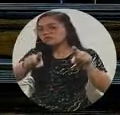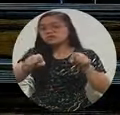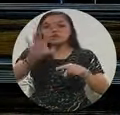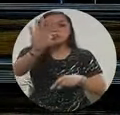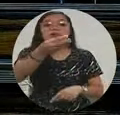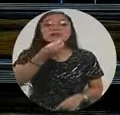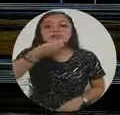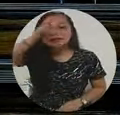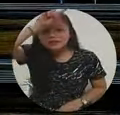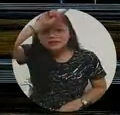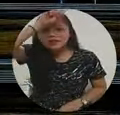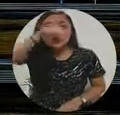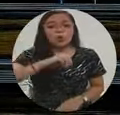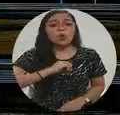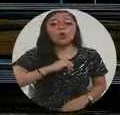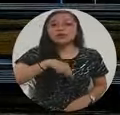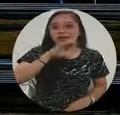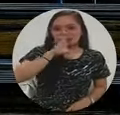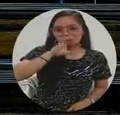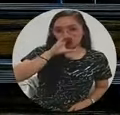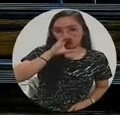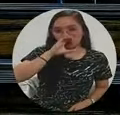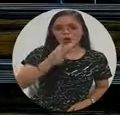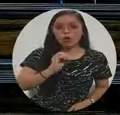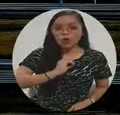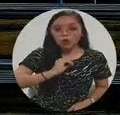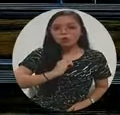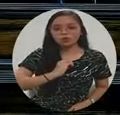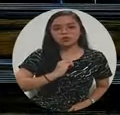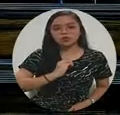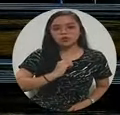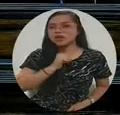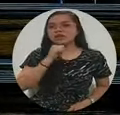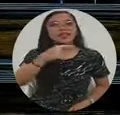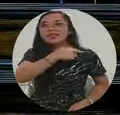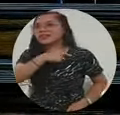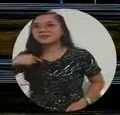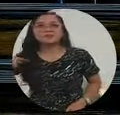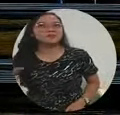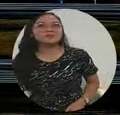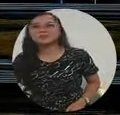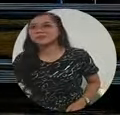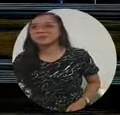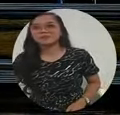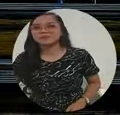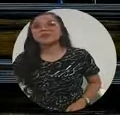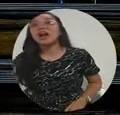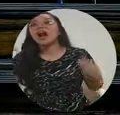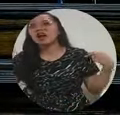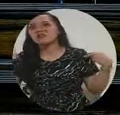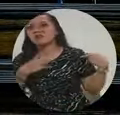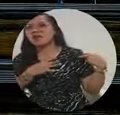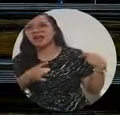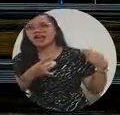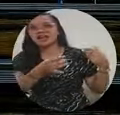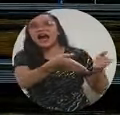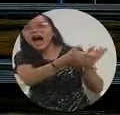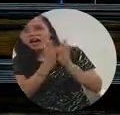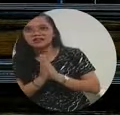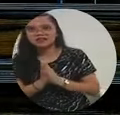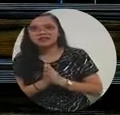Kanang Kanding, inato na siya. Bisag ang imong kanang lingkuran ang kanang kuan lang